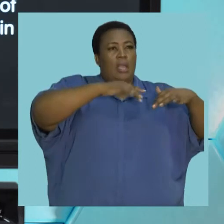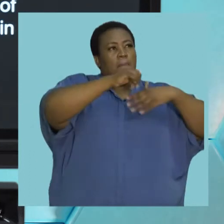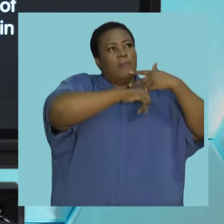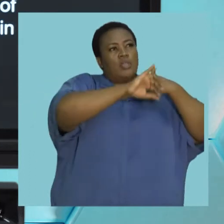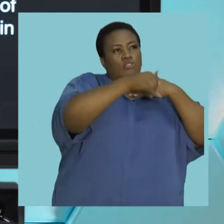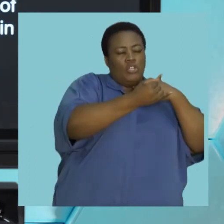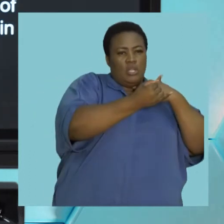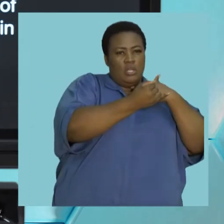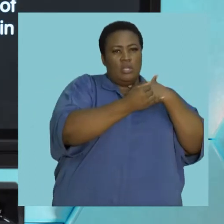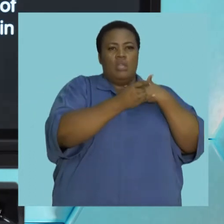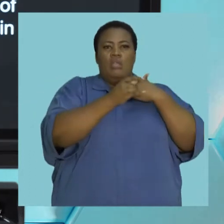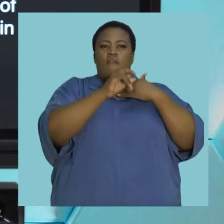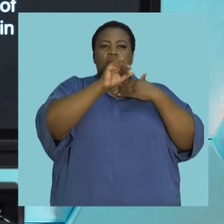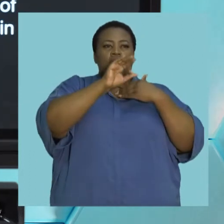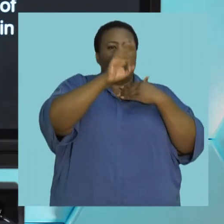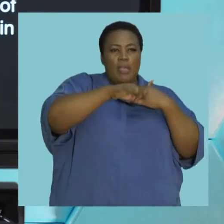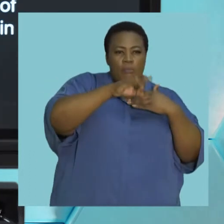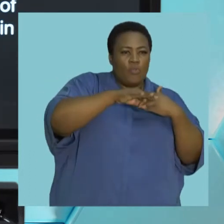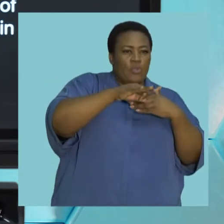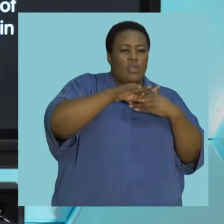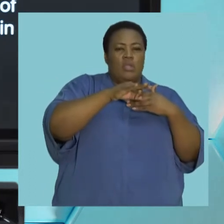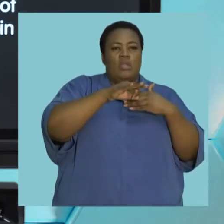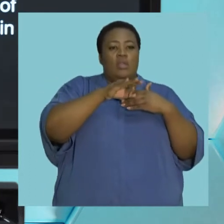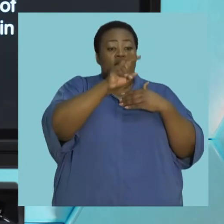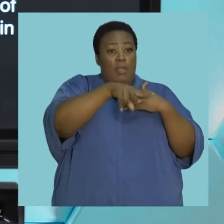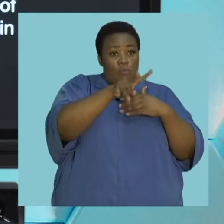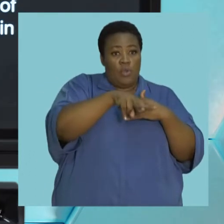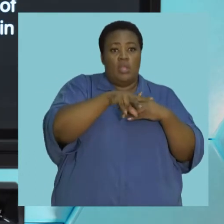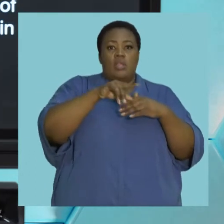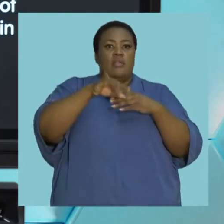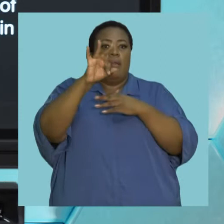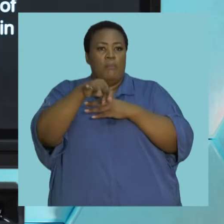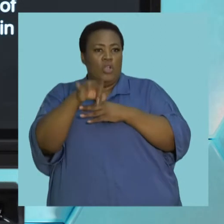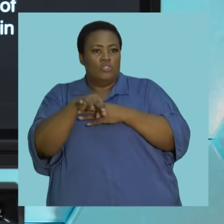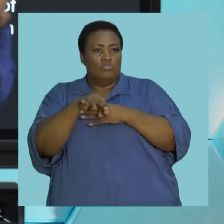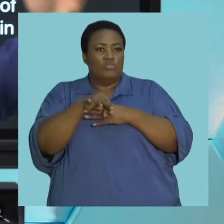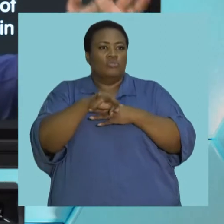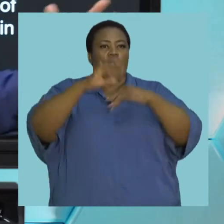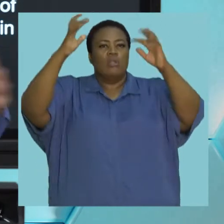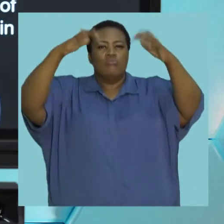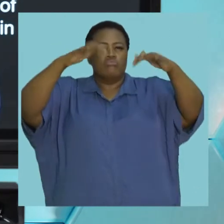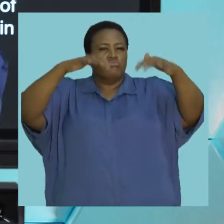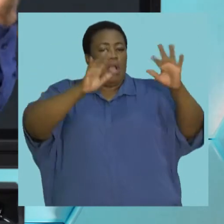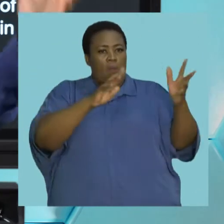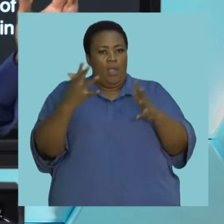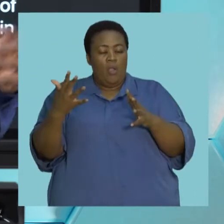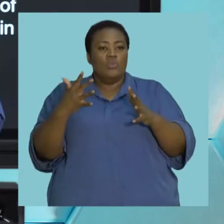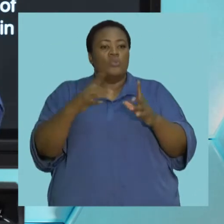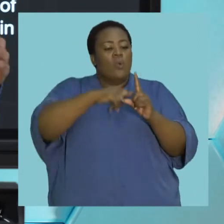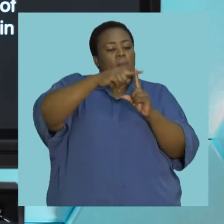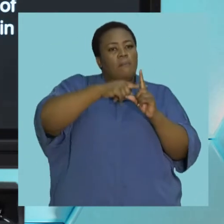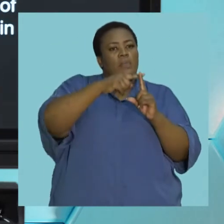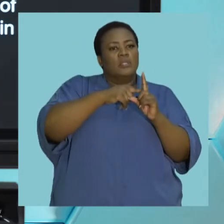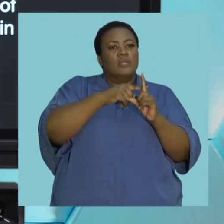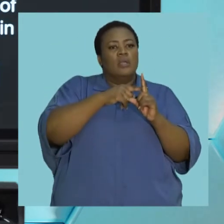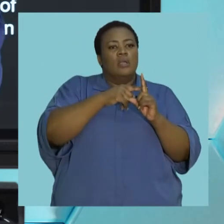the average rainfall in February, the average rainfall in March. So that would be measuring the amount of rain